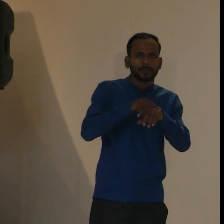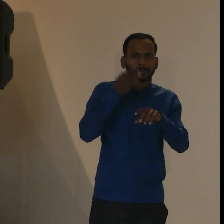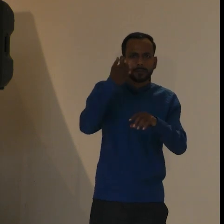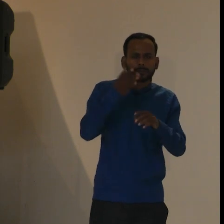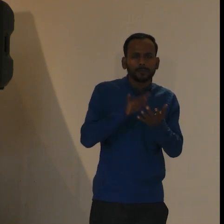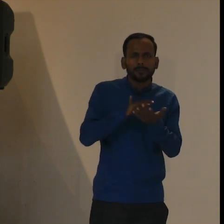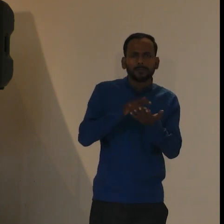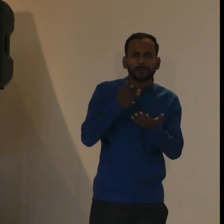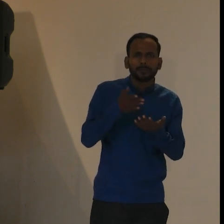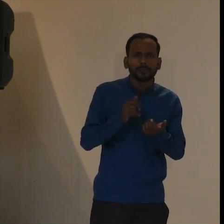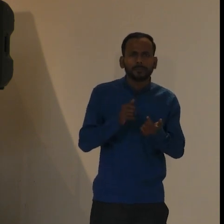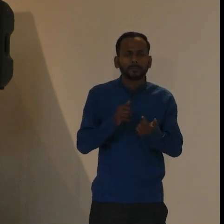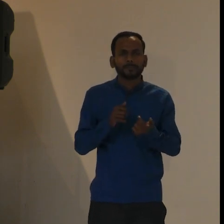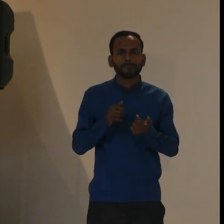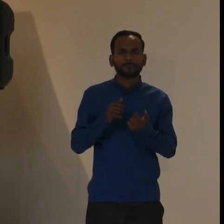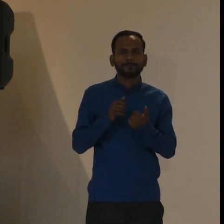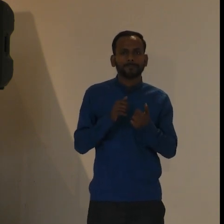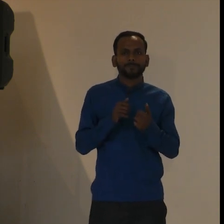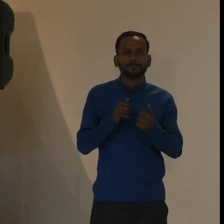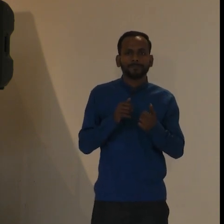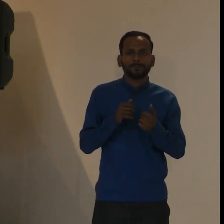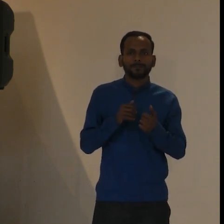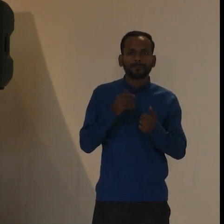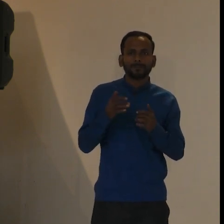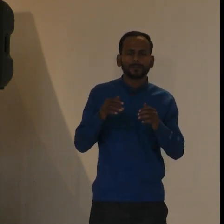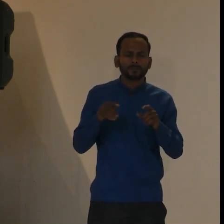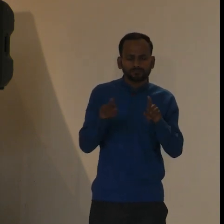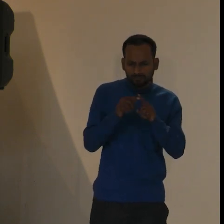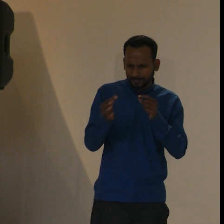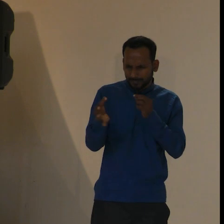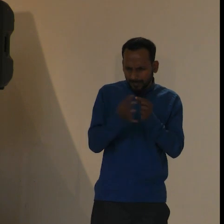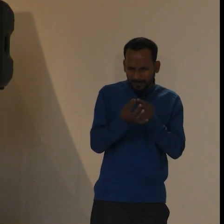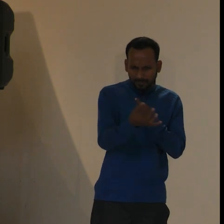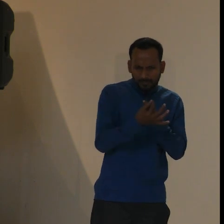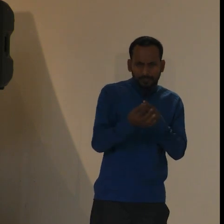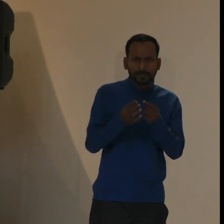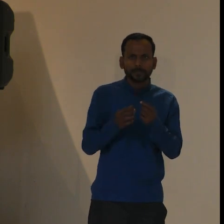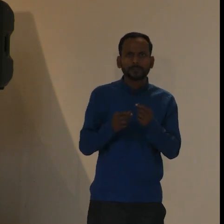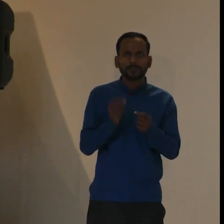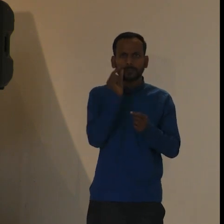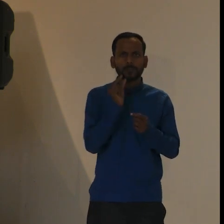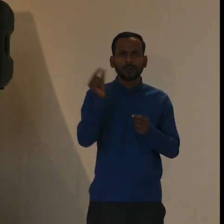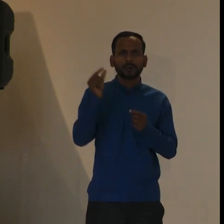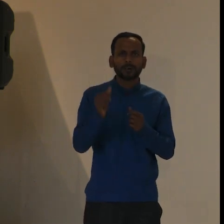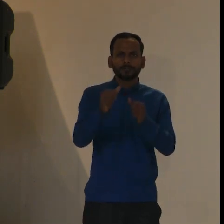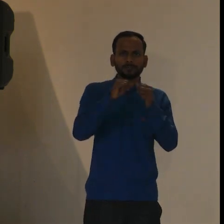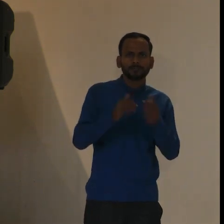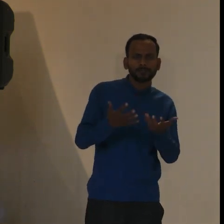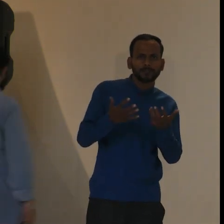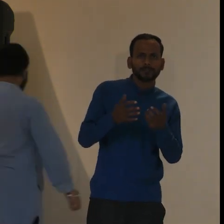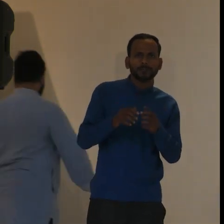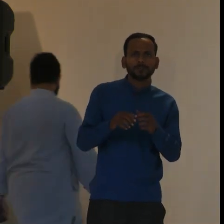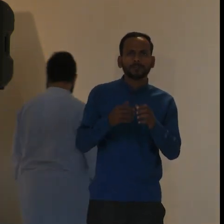space, right? A few days back, I collect matchboxes, so one of my uncles reached out to me and asked me if I was still